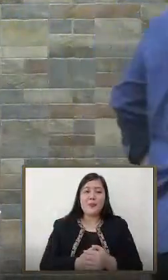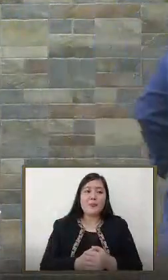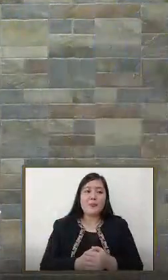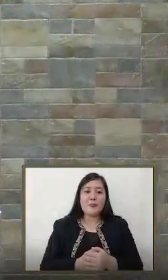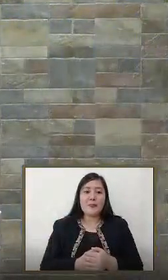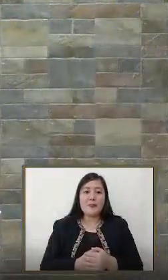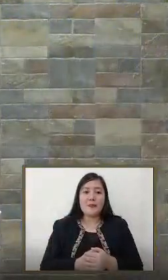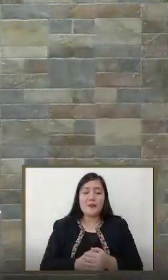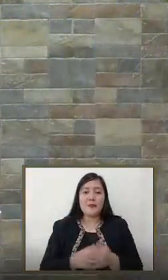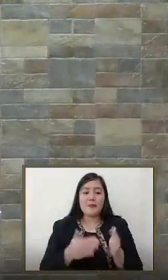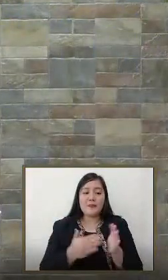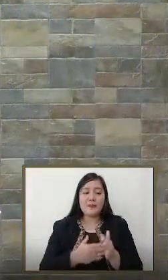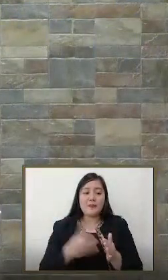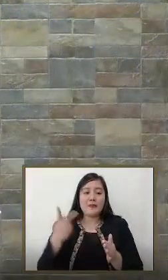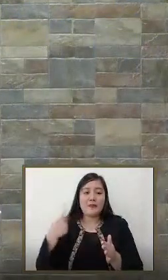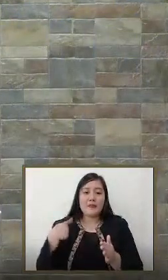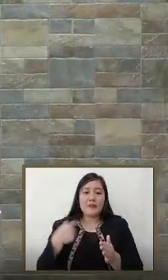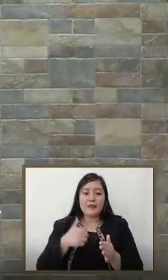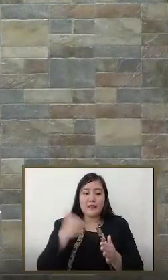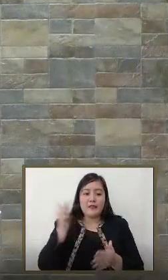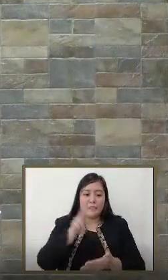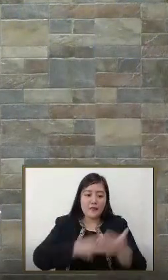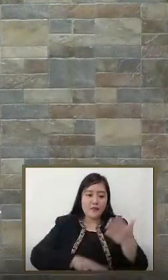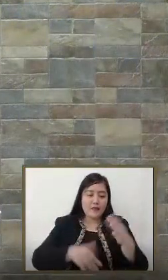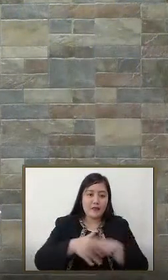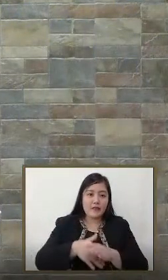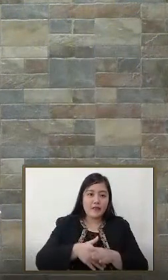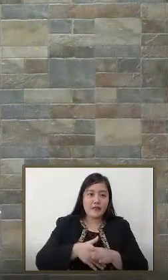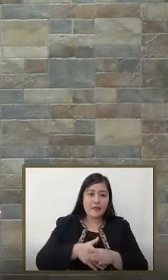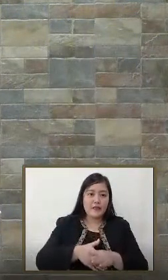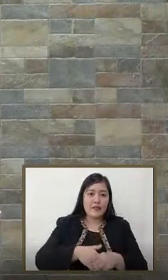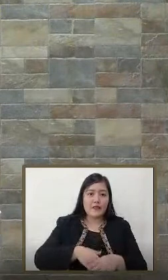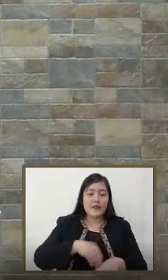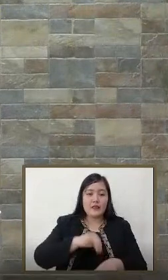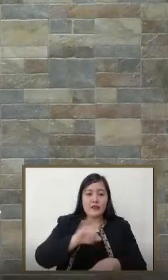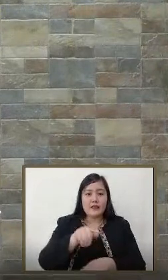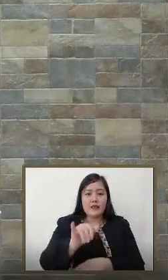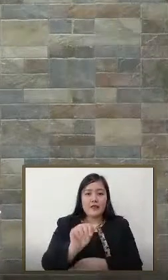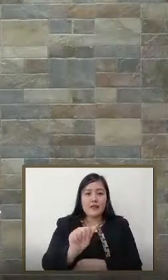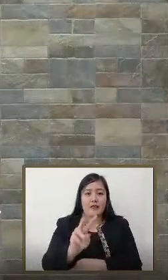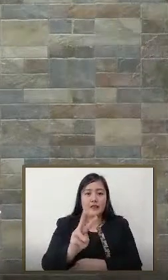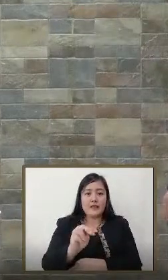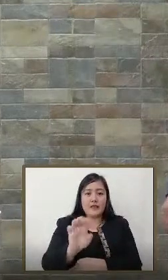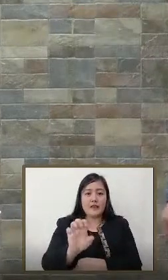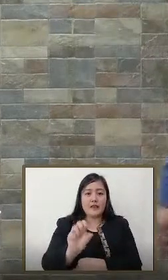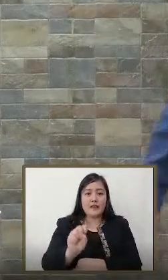There's another passage mo po in the book of James, chapter 3. James chapter